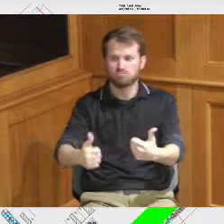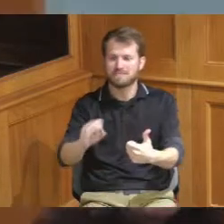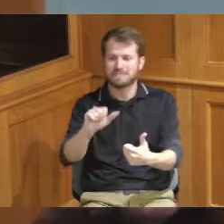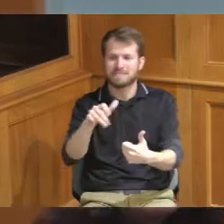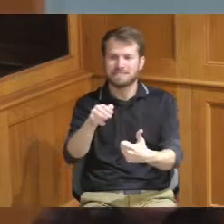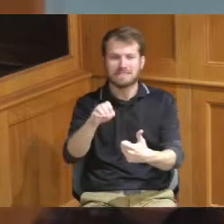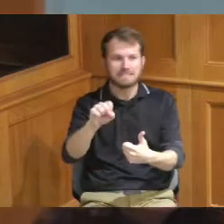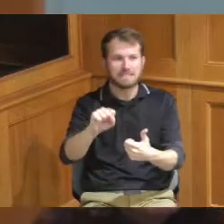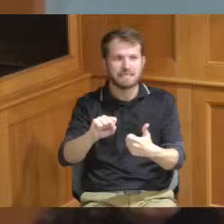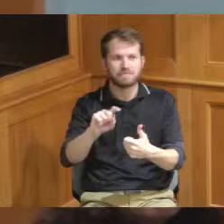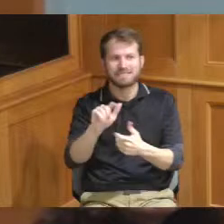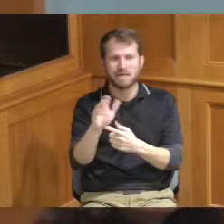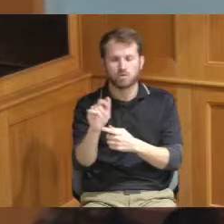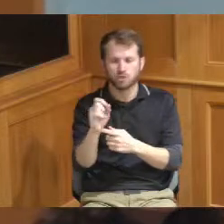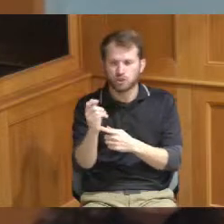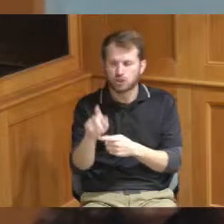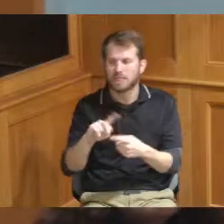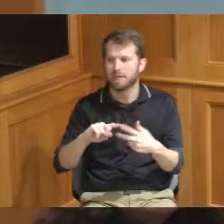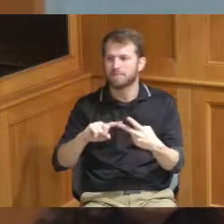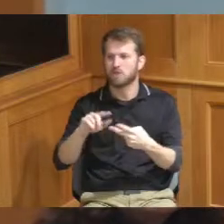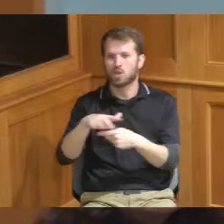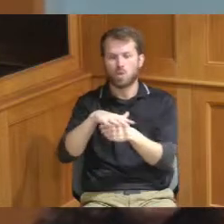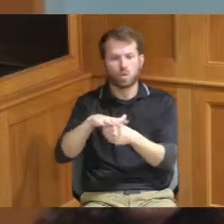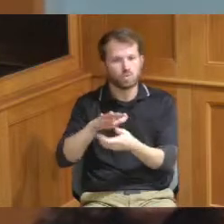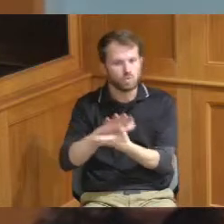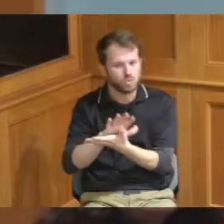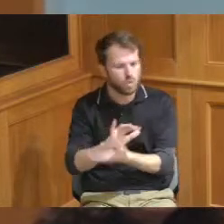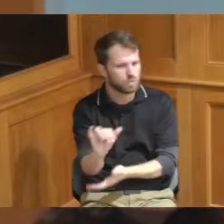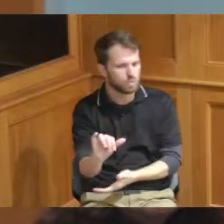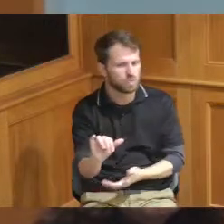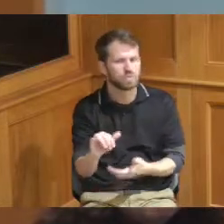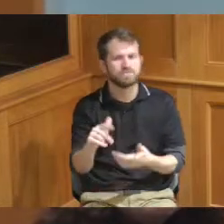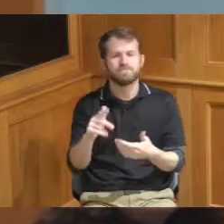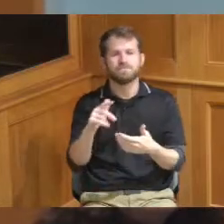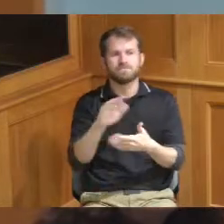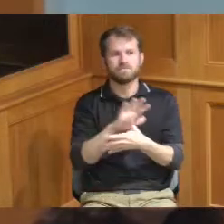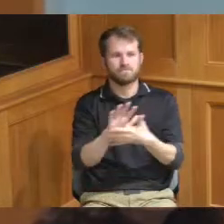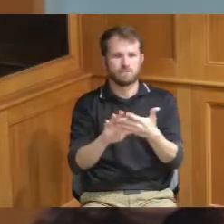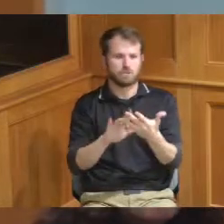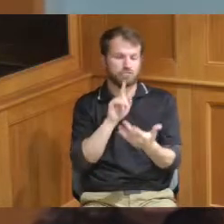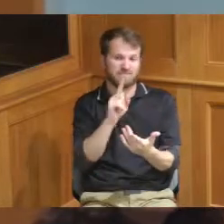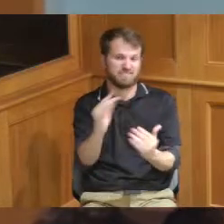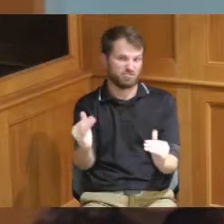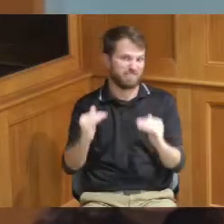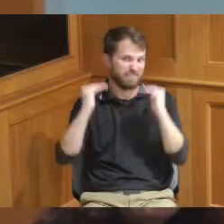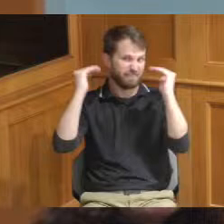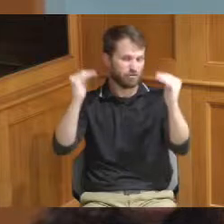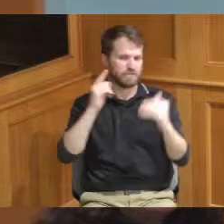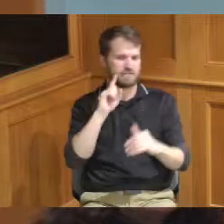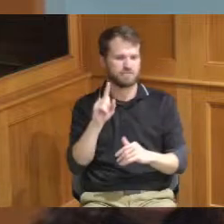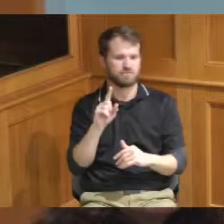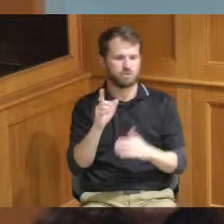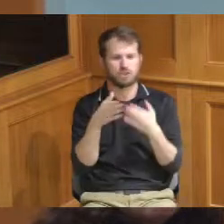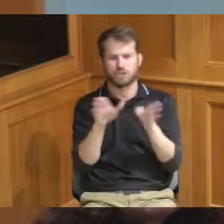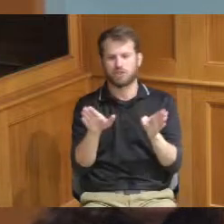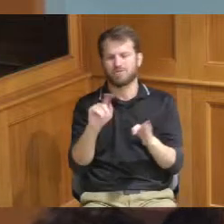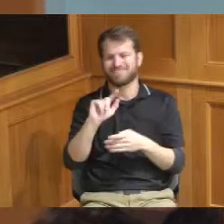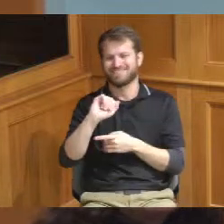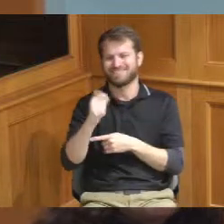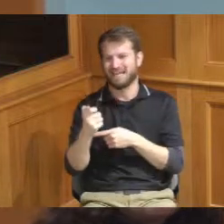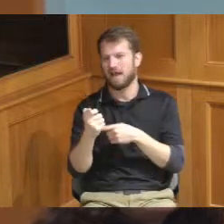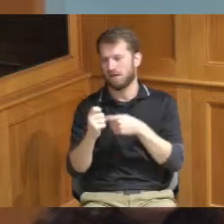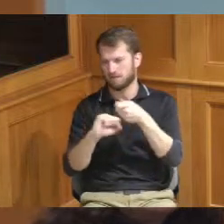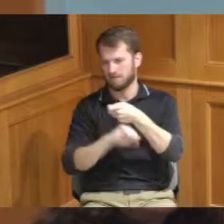the local schools who we spent time with as well, and overall this is an increase in the overall tax base to the